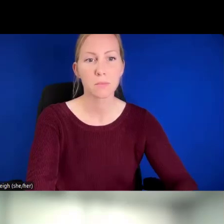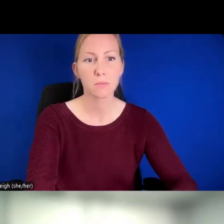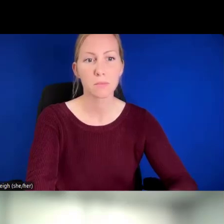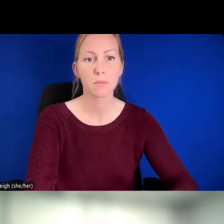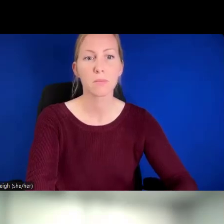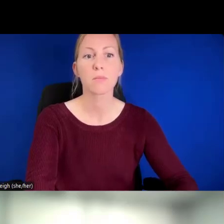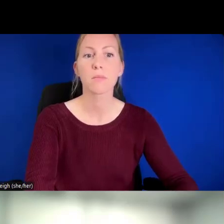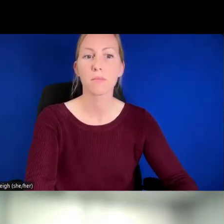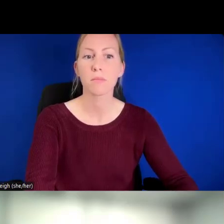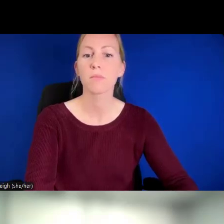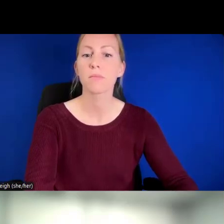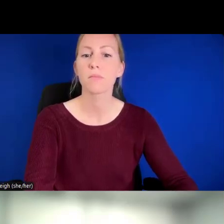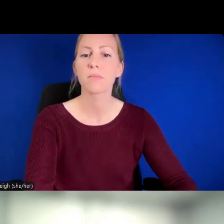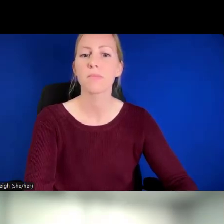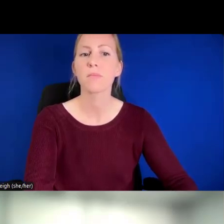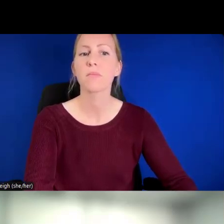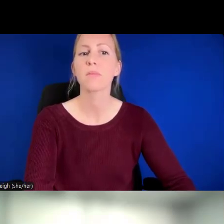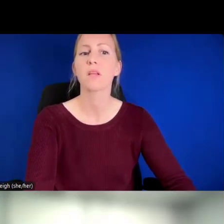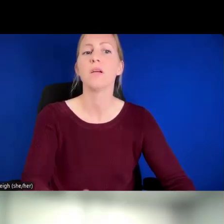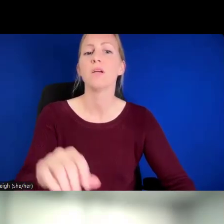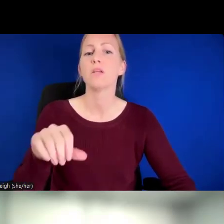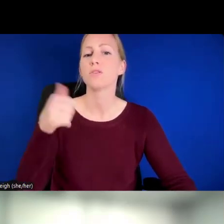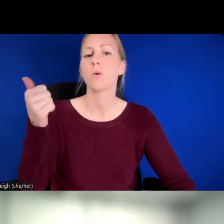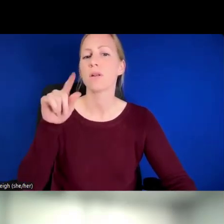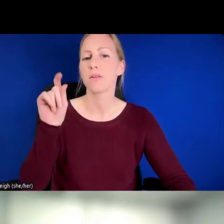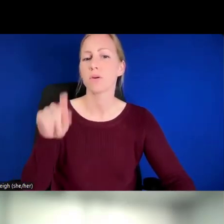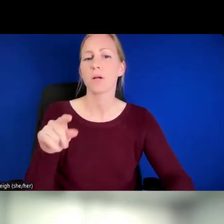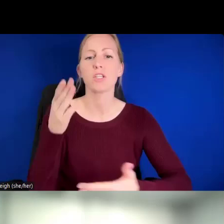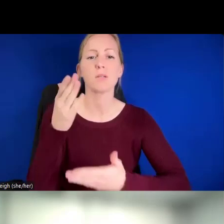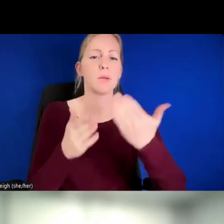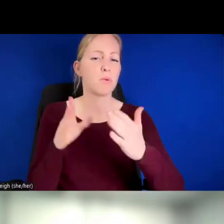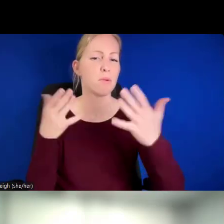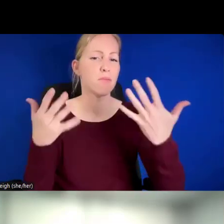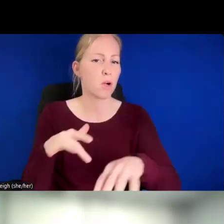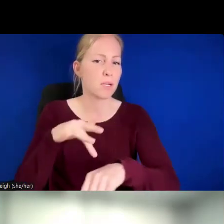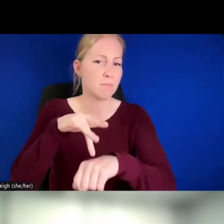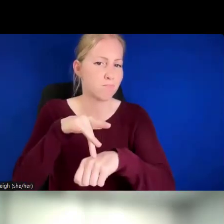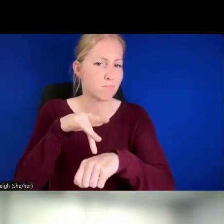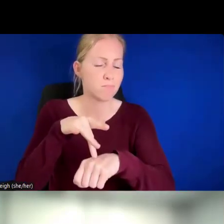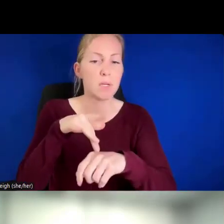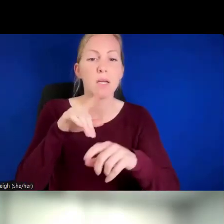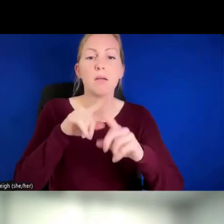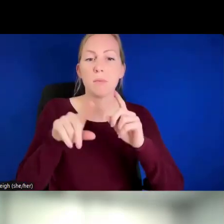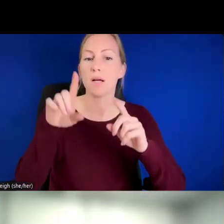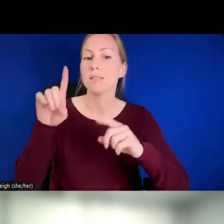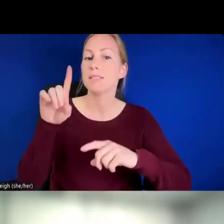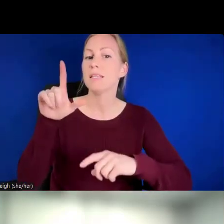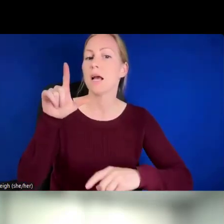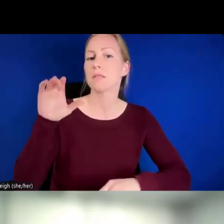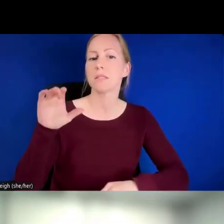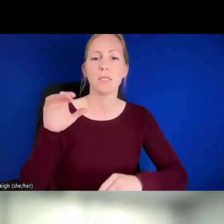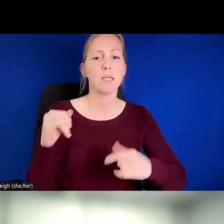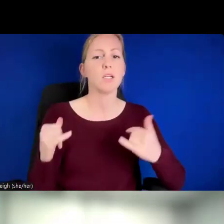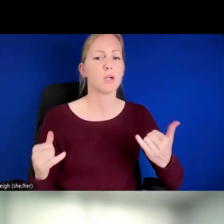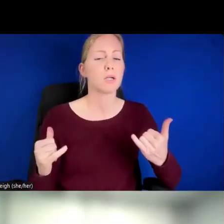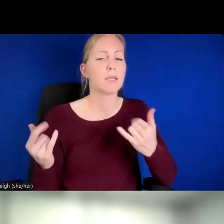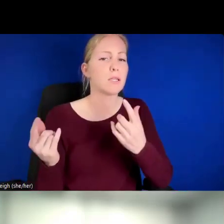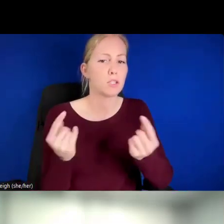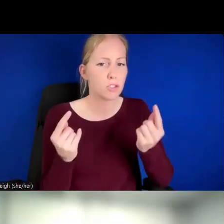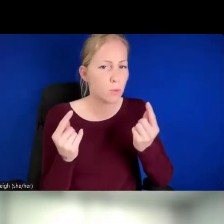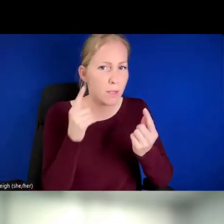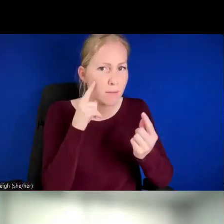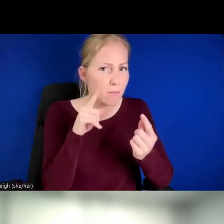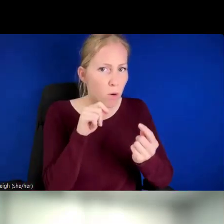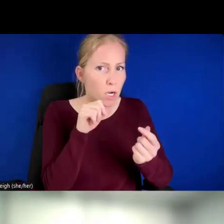We did also have a question. We may have already addressed this a little bit before, of what DLC is currently doing to address